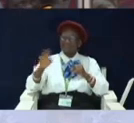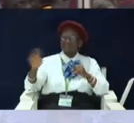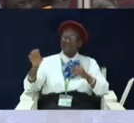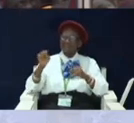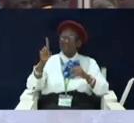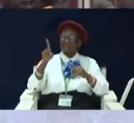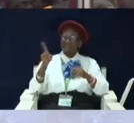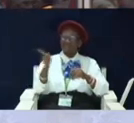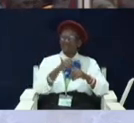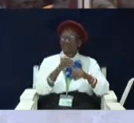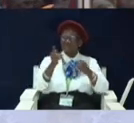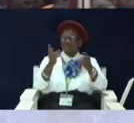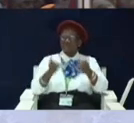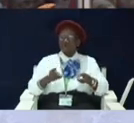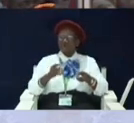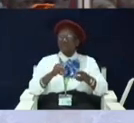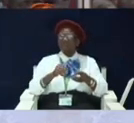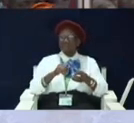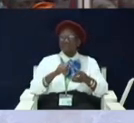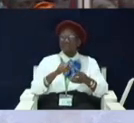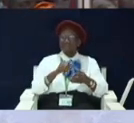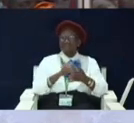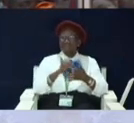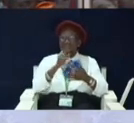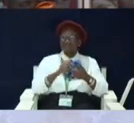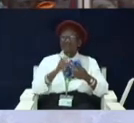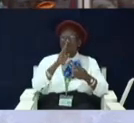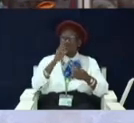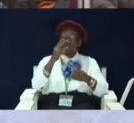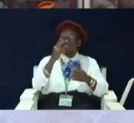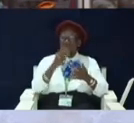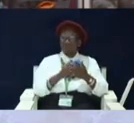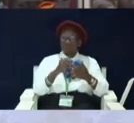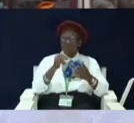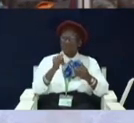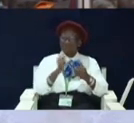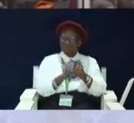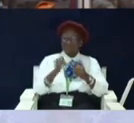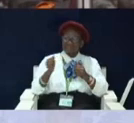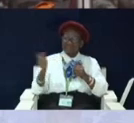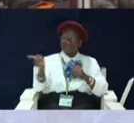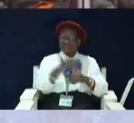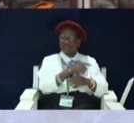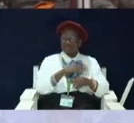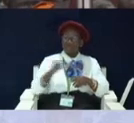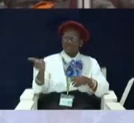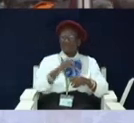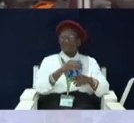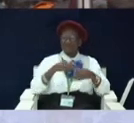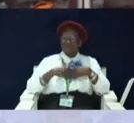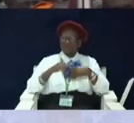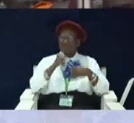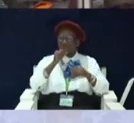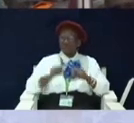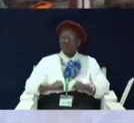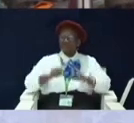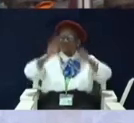You want it to be well with you? And you have not surrendered your life to Jesus? You are